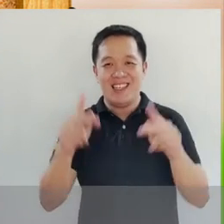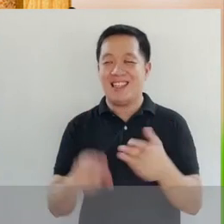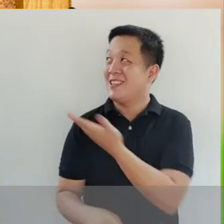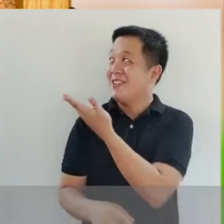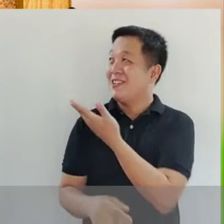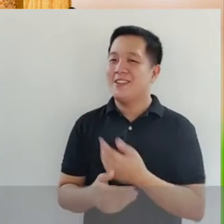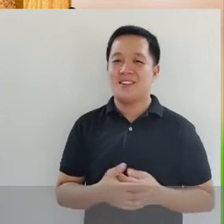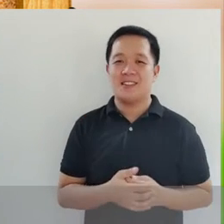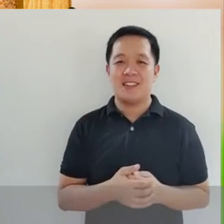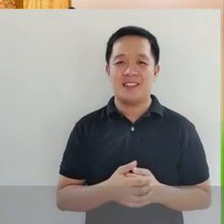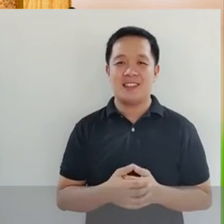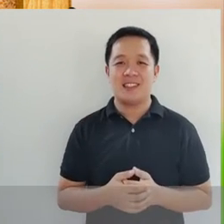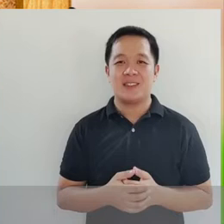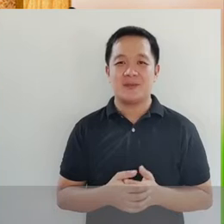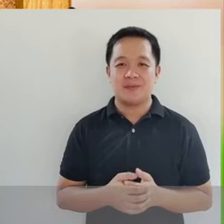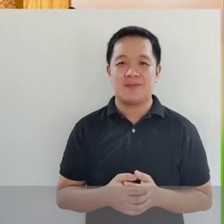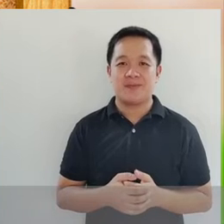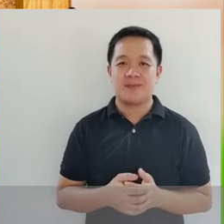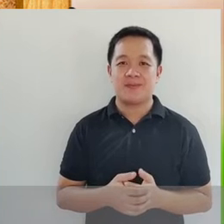Okay, this one.